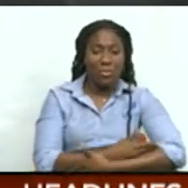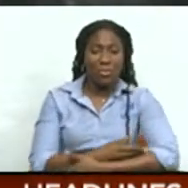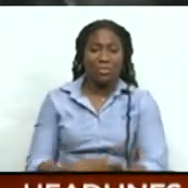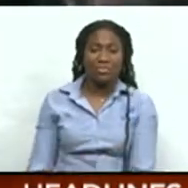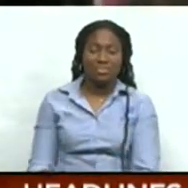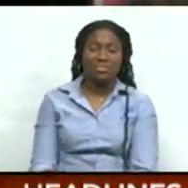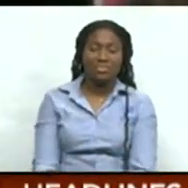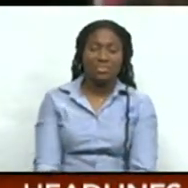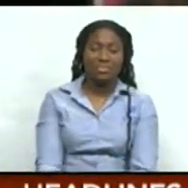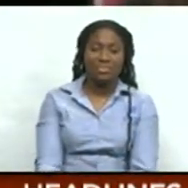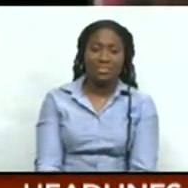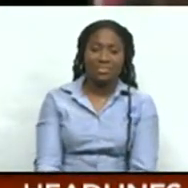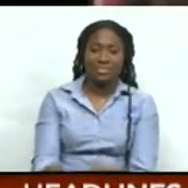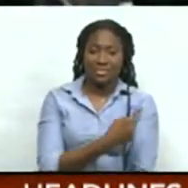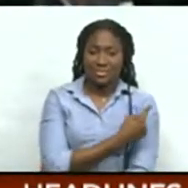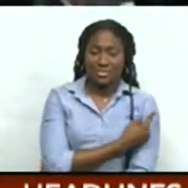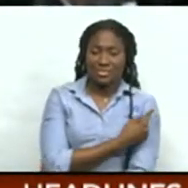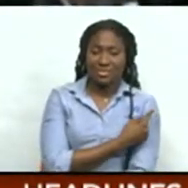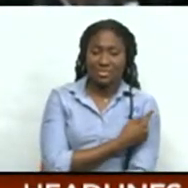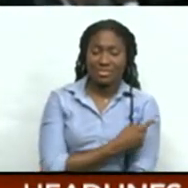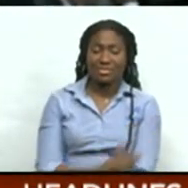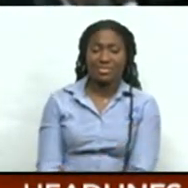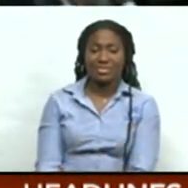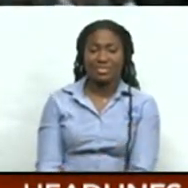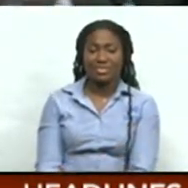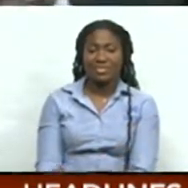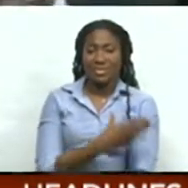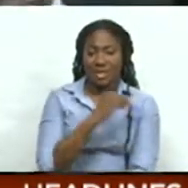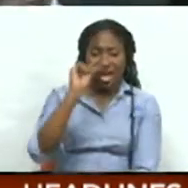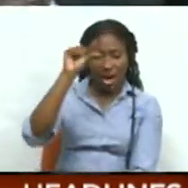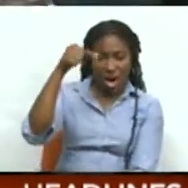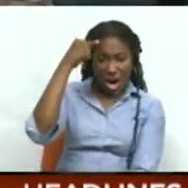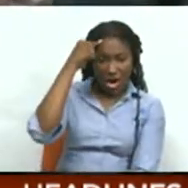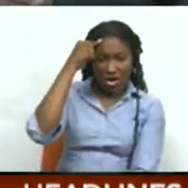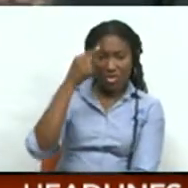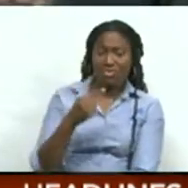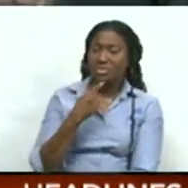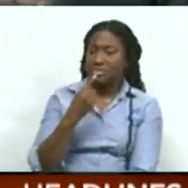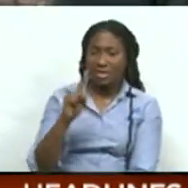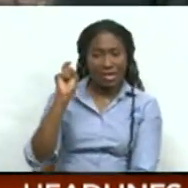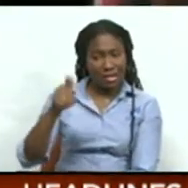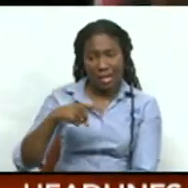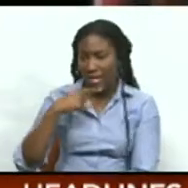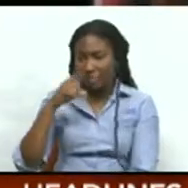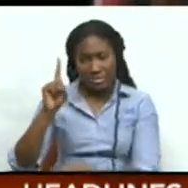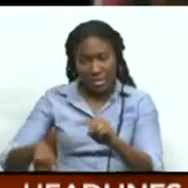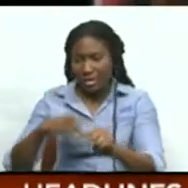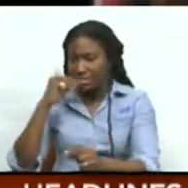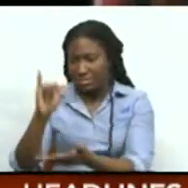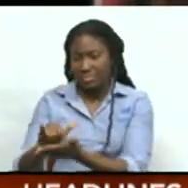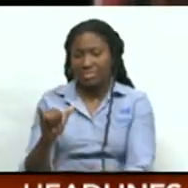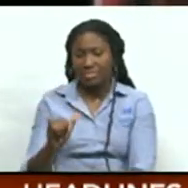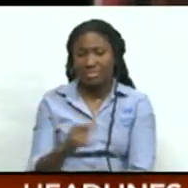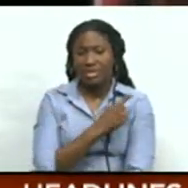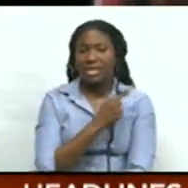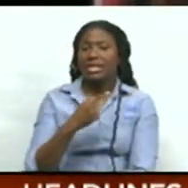No, members. A comment the government bench wanted retracted immediately. I would just ask you to withdraw,